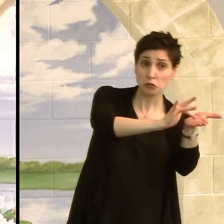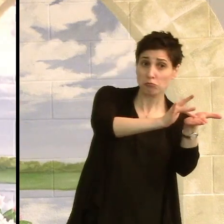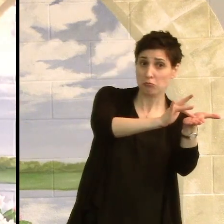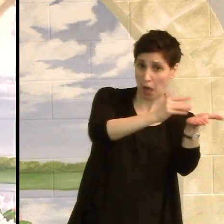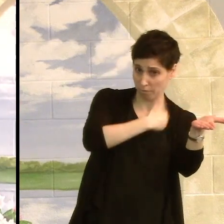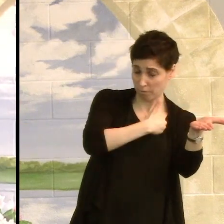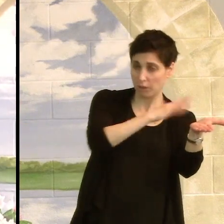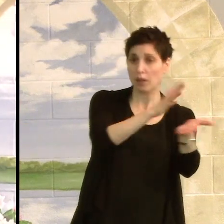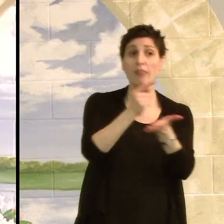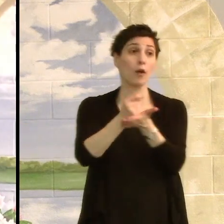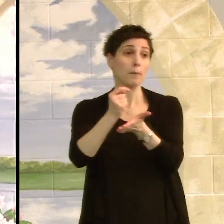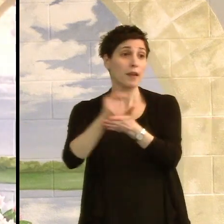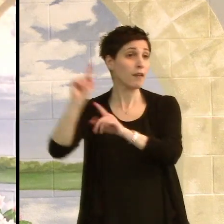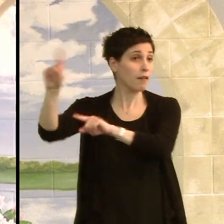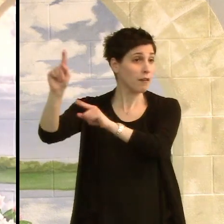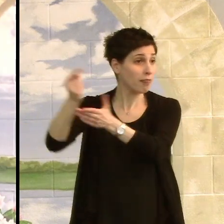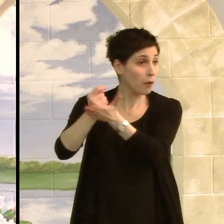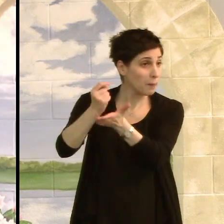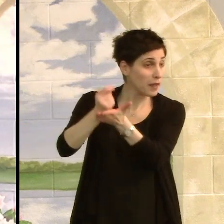Therapy,